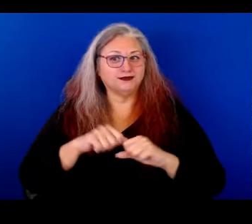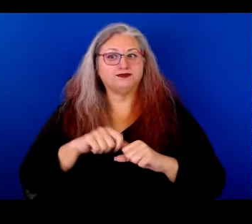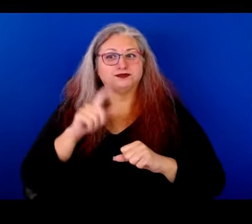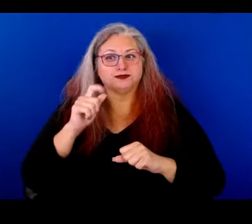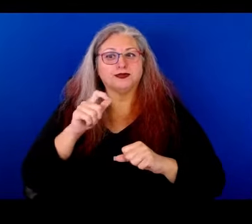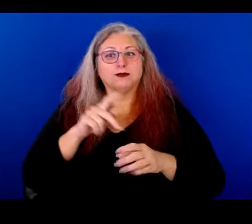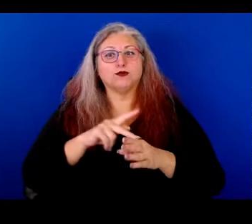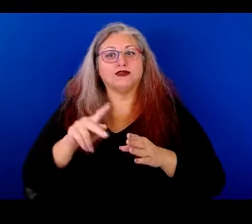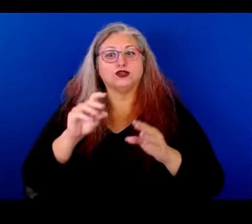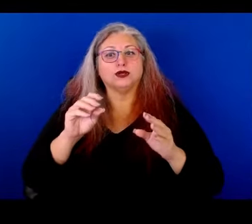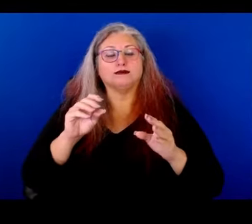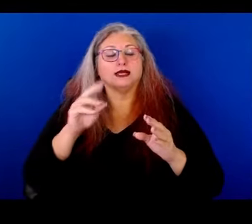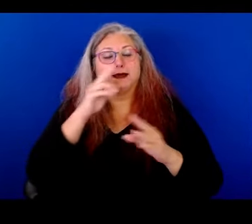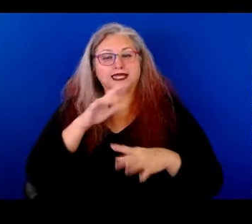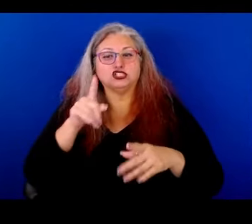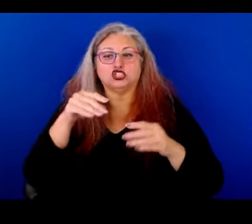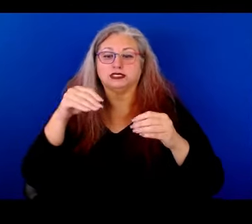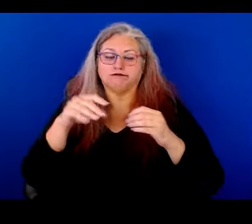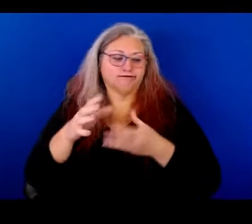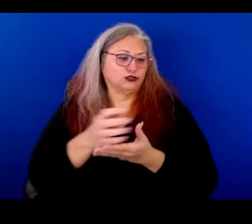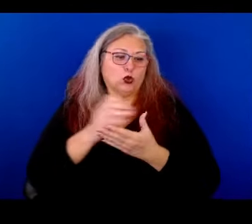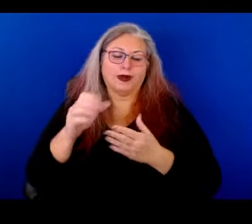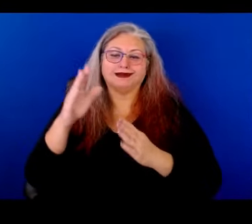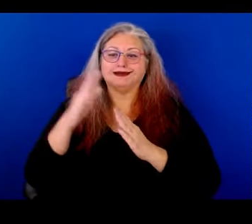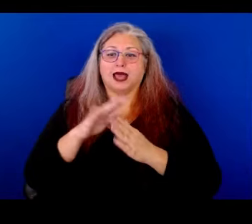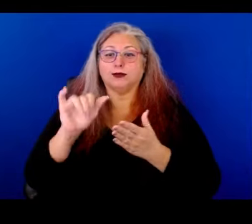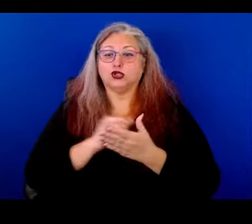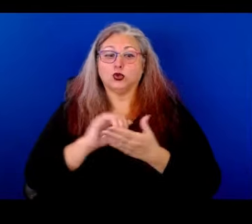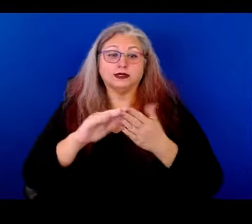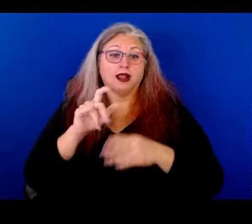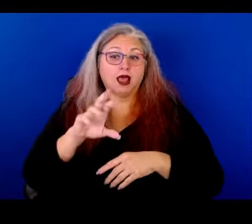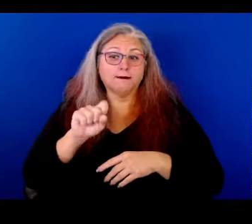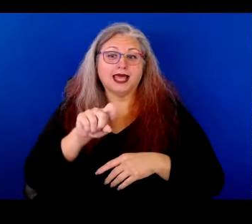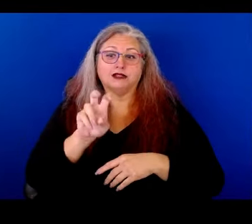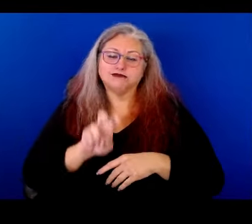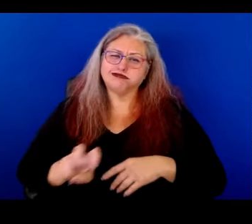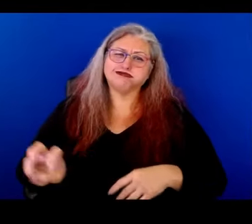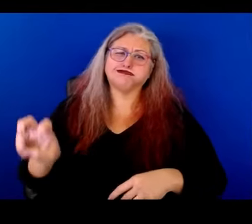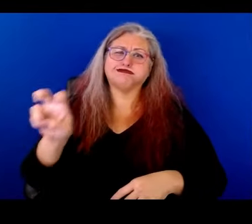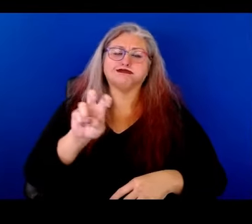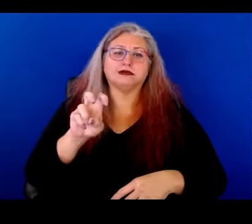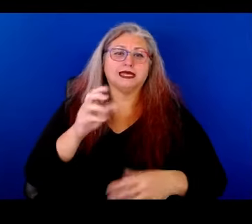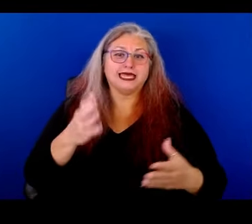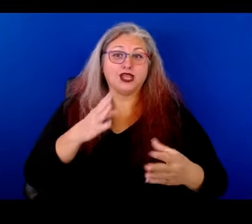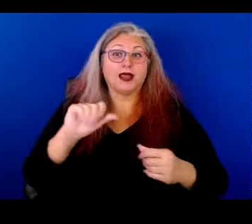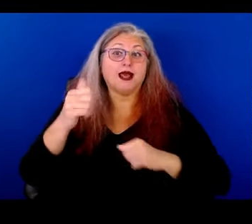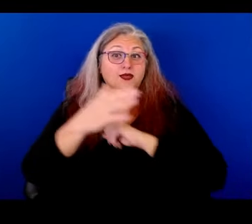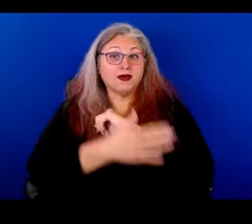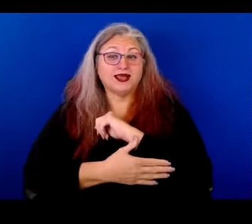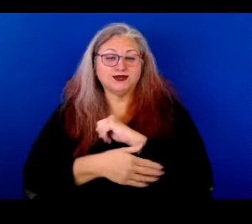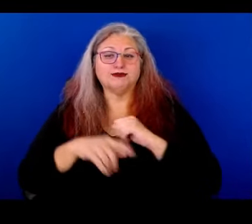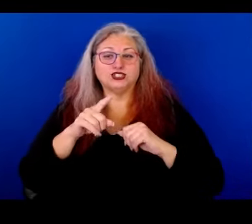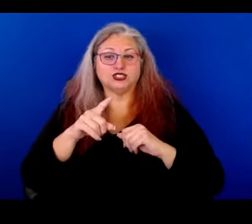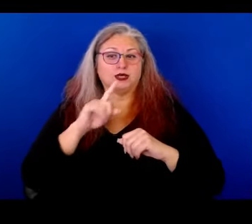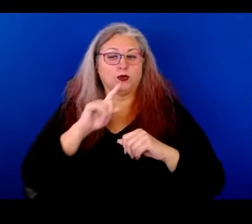As a professional comedian, Maysoon has sold out top New York City clubs and has toured extensively at home and abroad. She